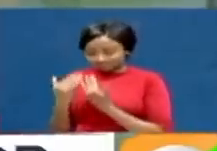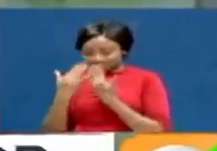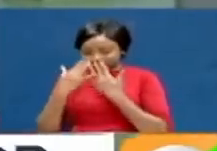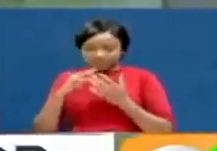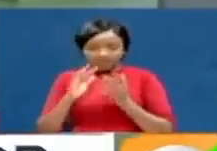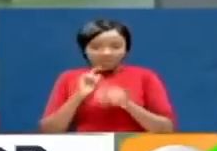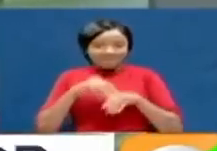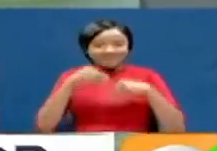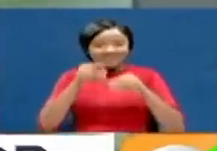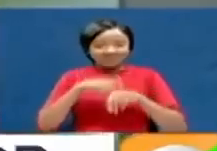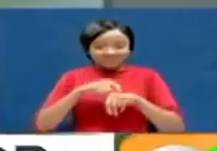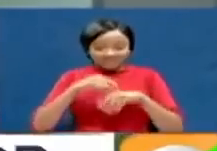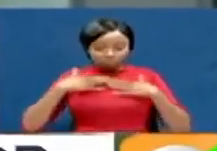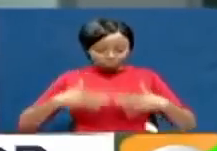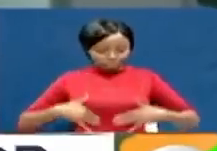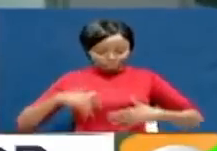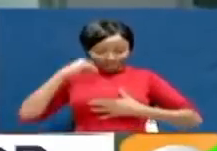now